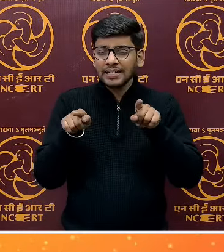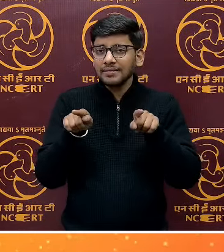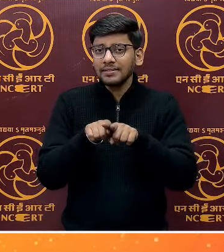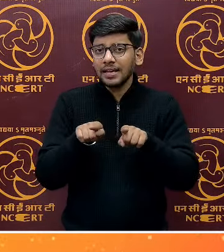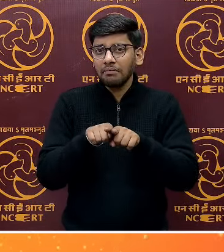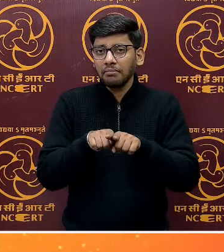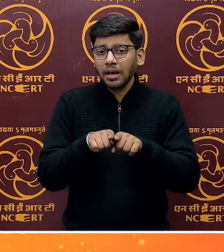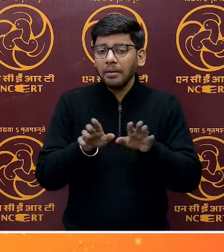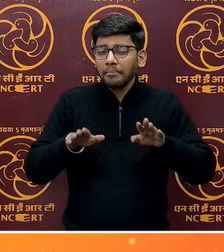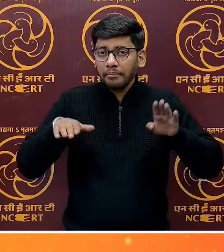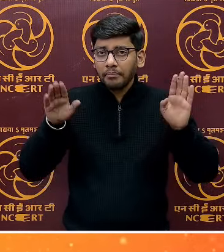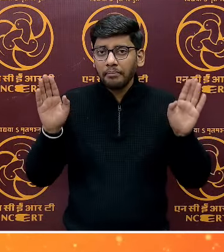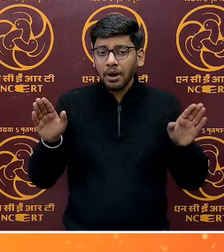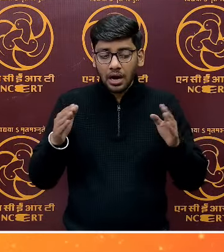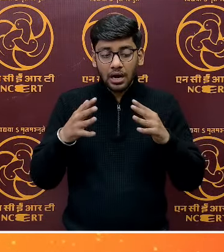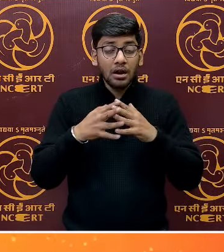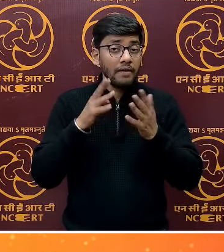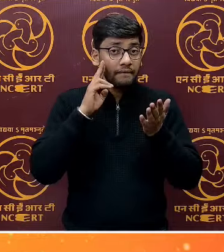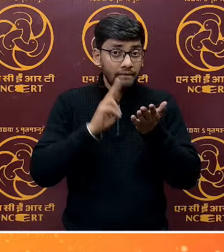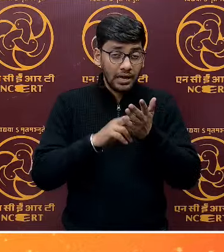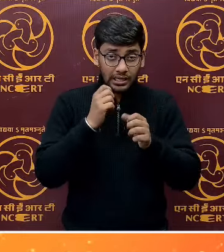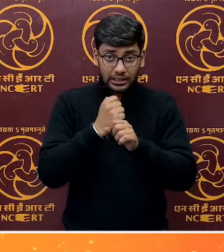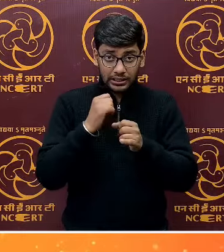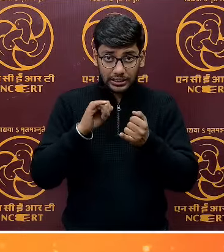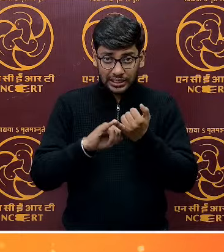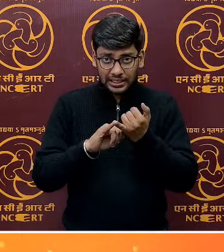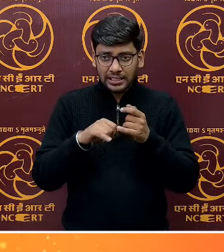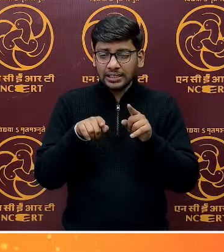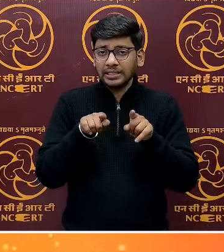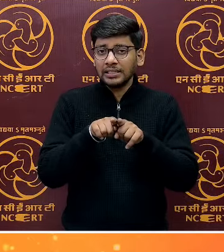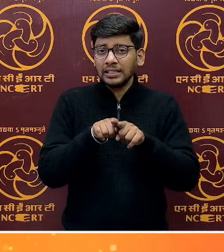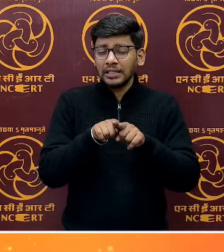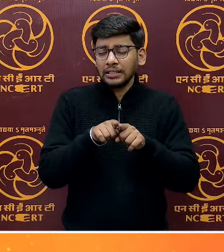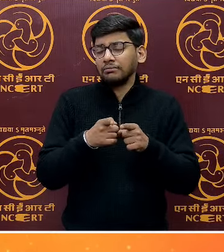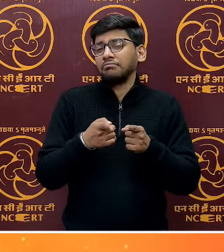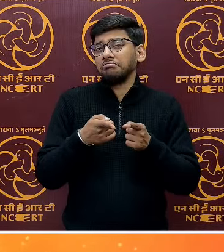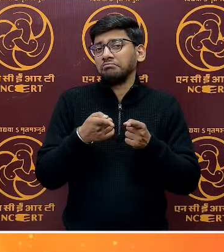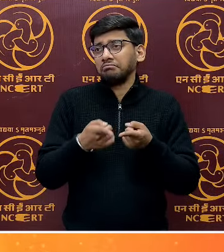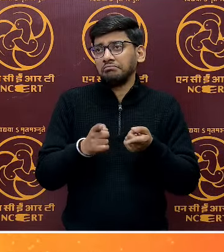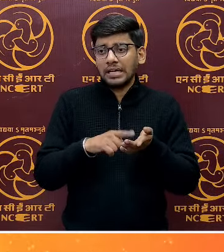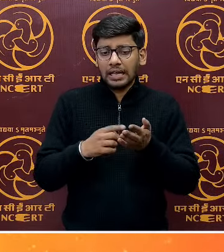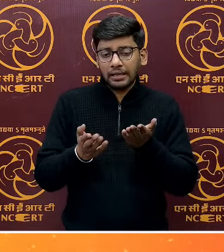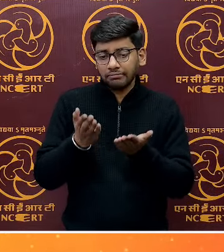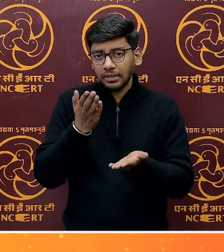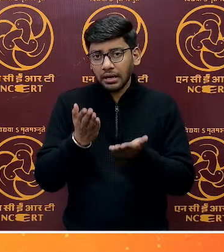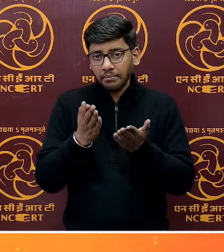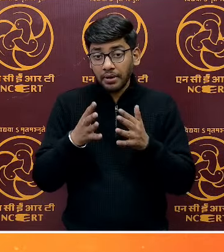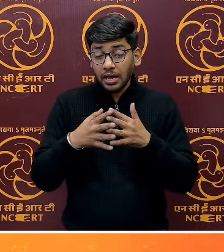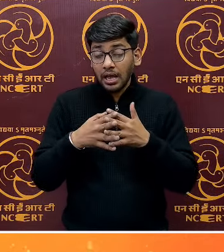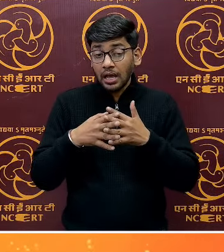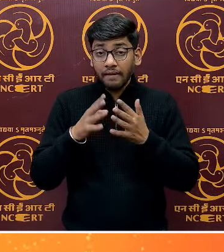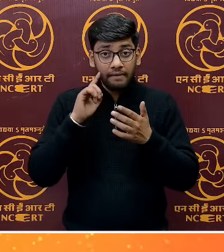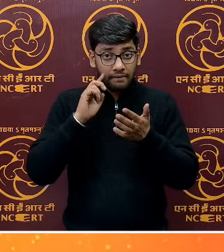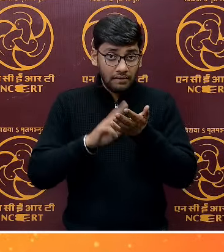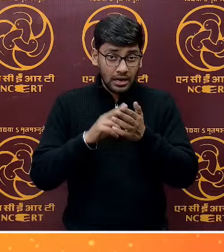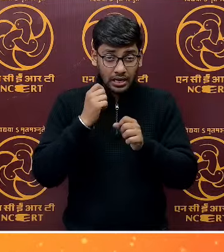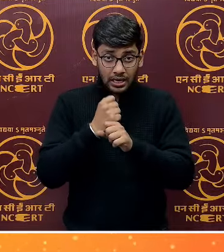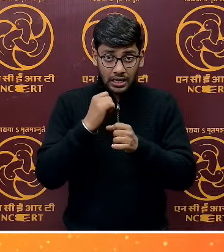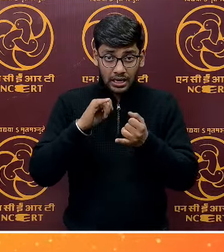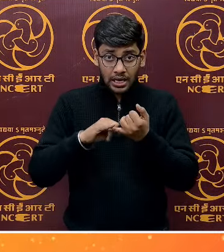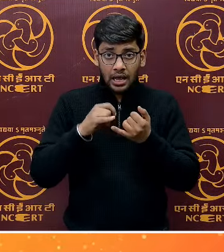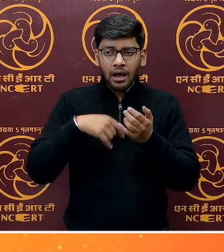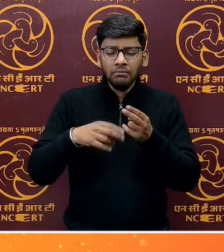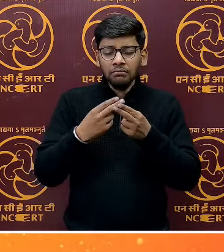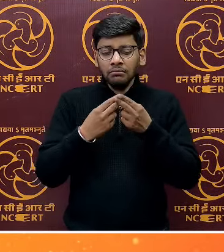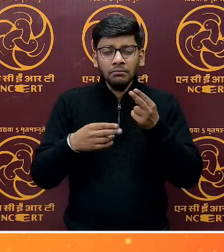whole idea of a kite is to fly like a bird, and so it is compared to the wings. And hear the songs that